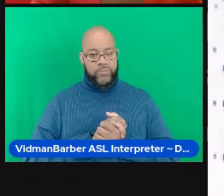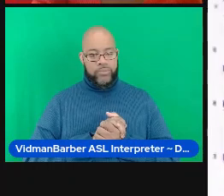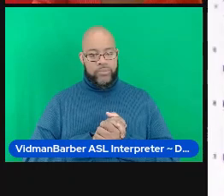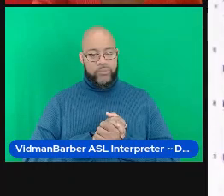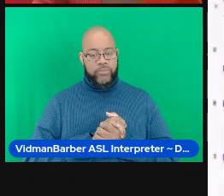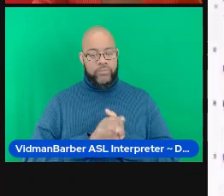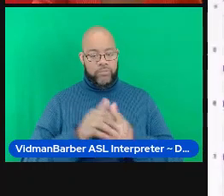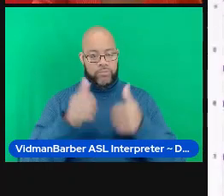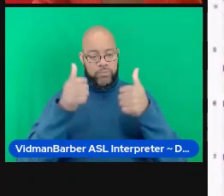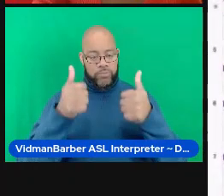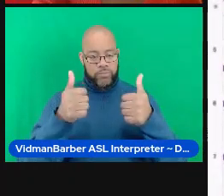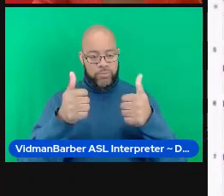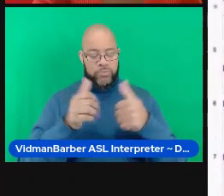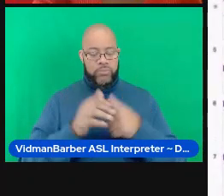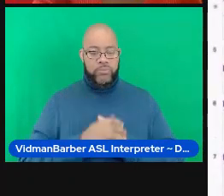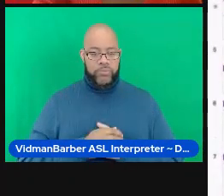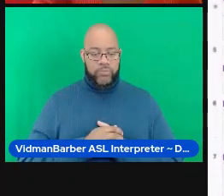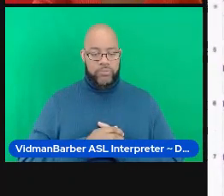Good.